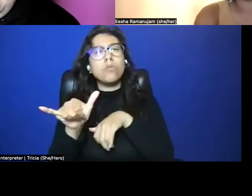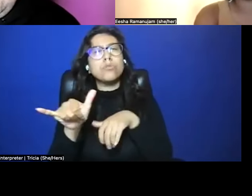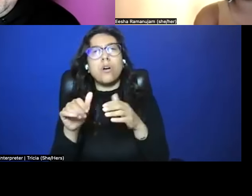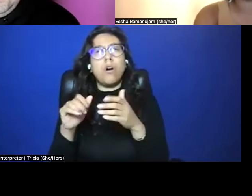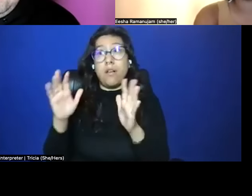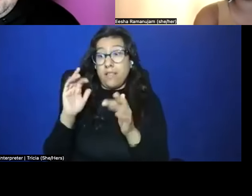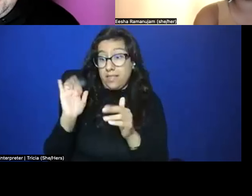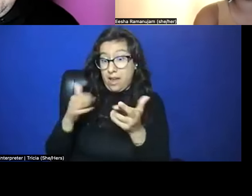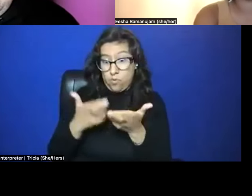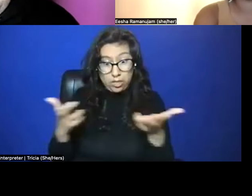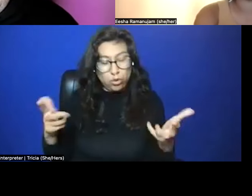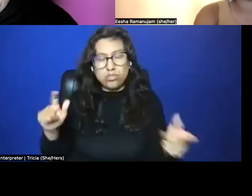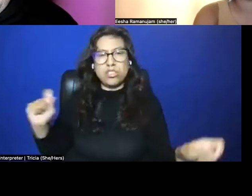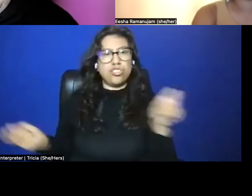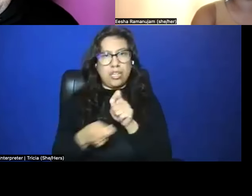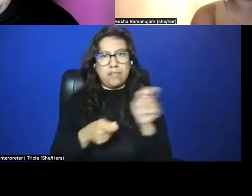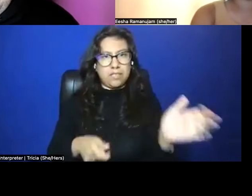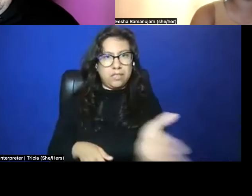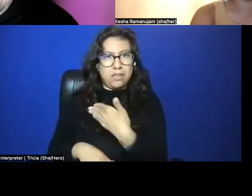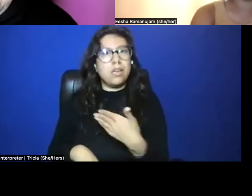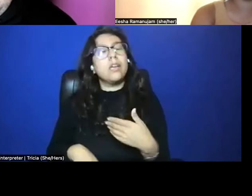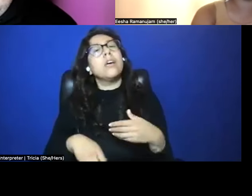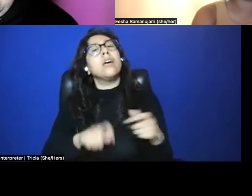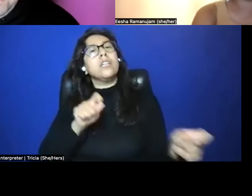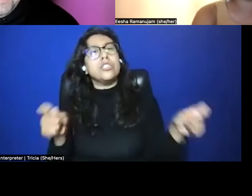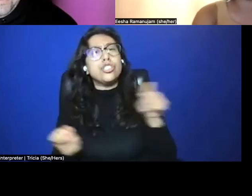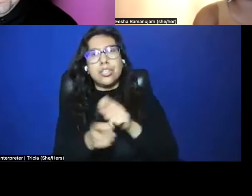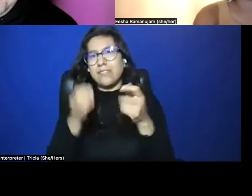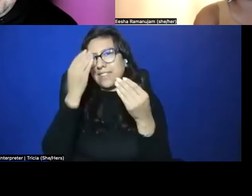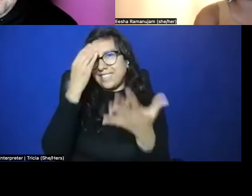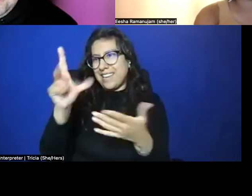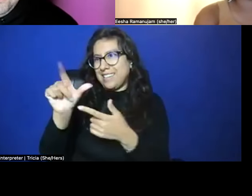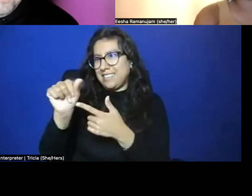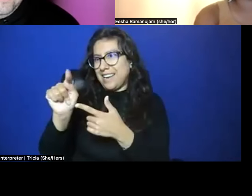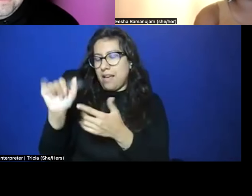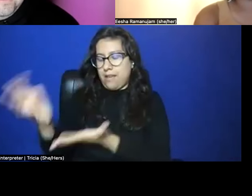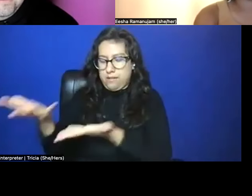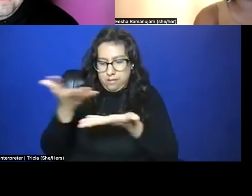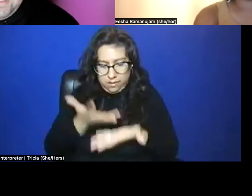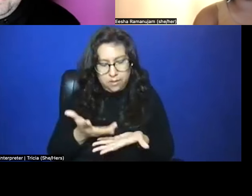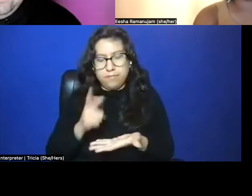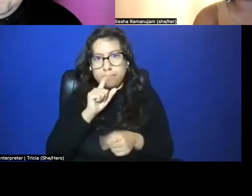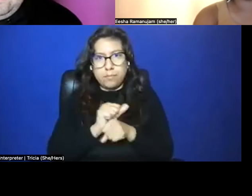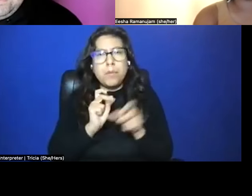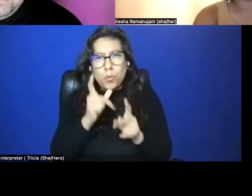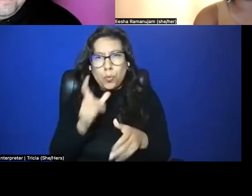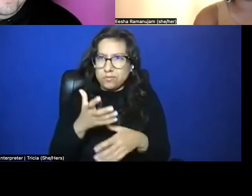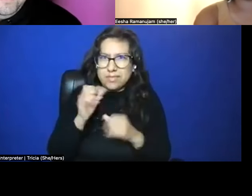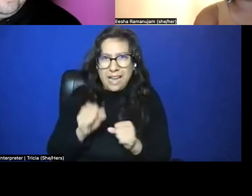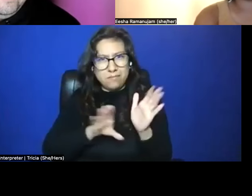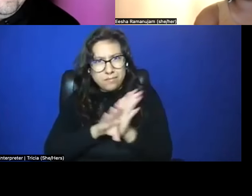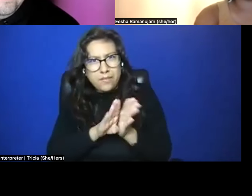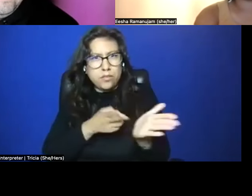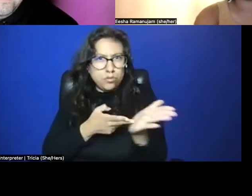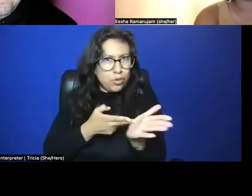the resources, shift away the data into hands that are trustworthy. And I really believe that's